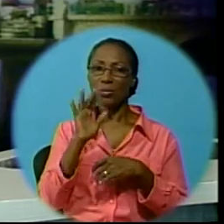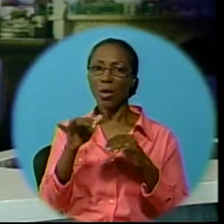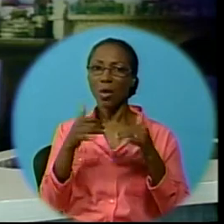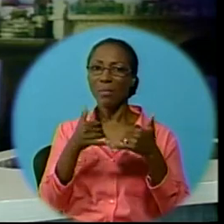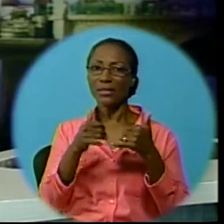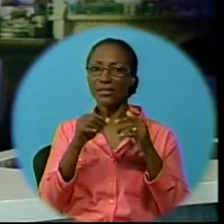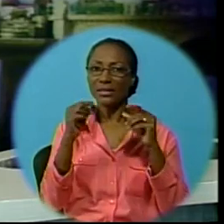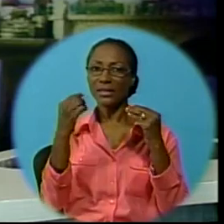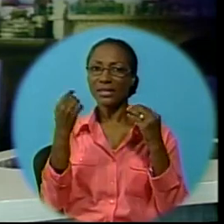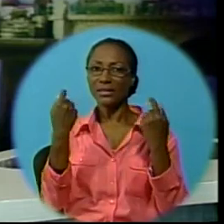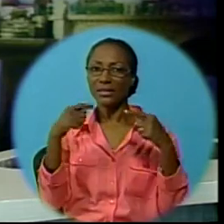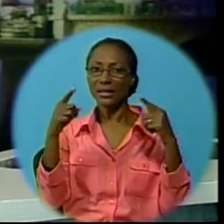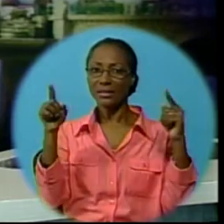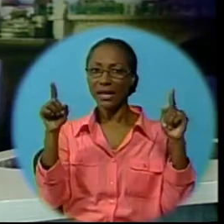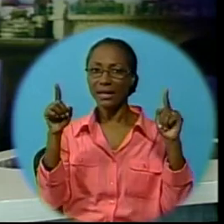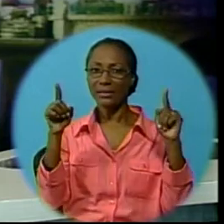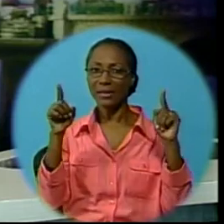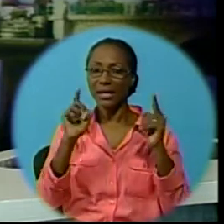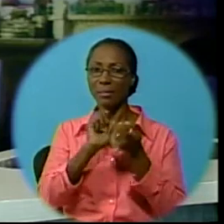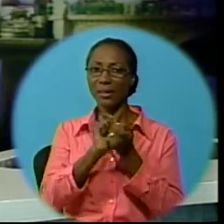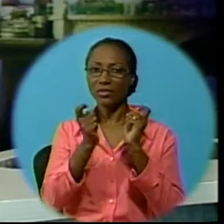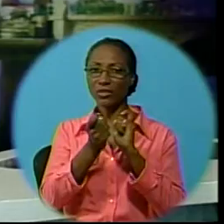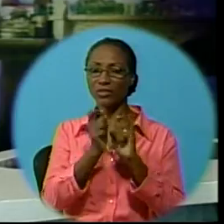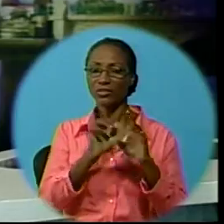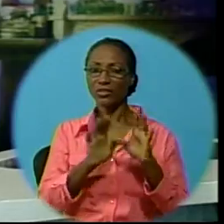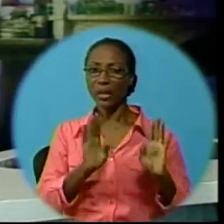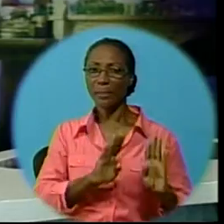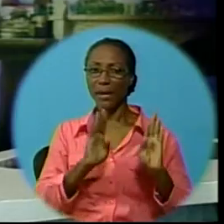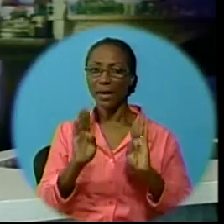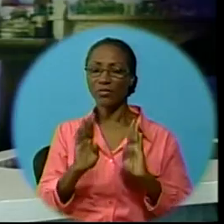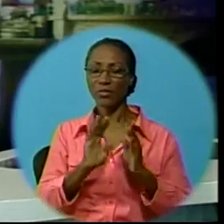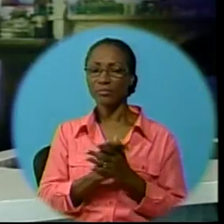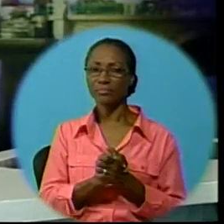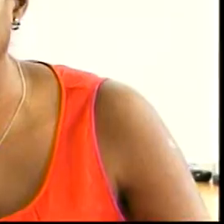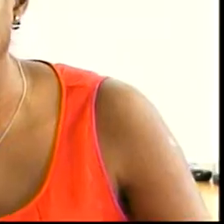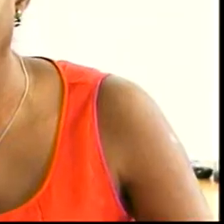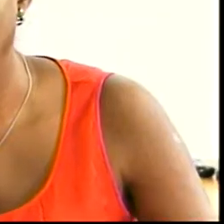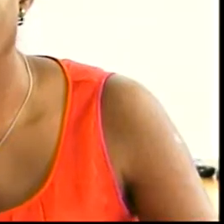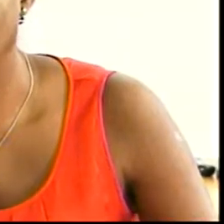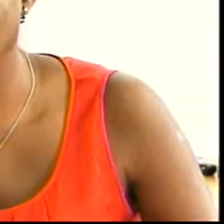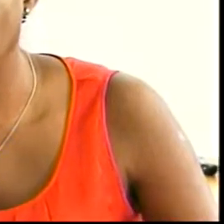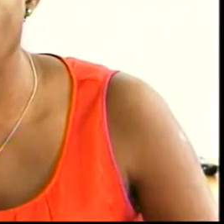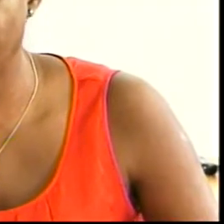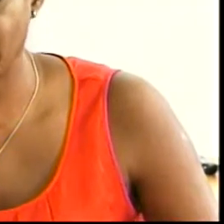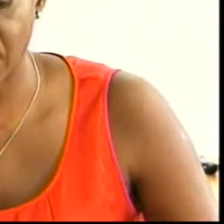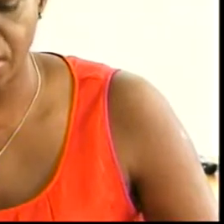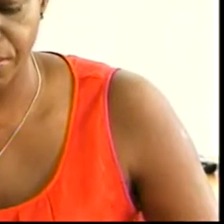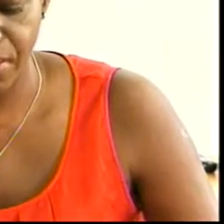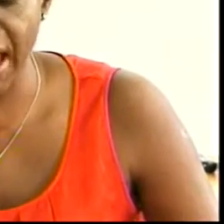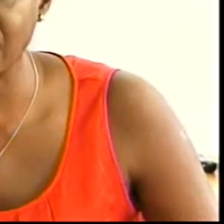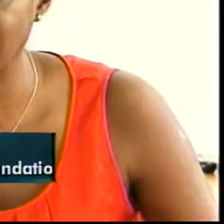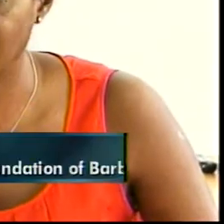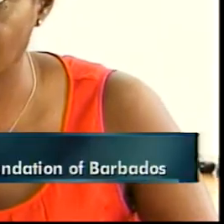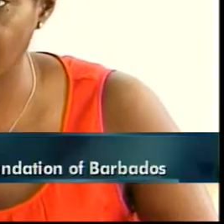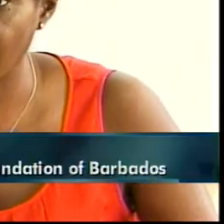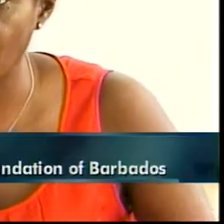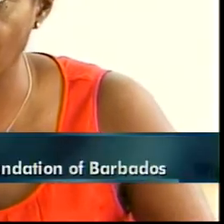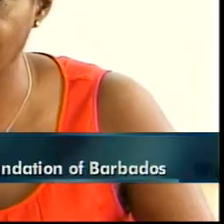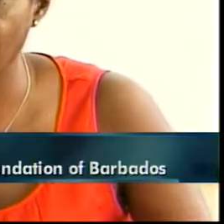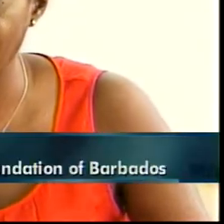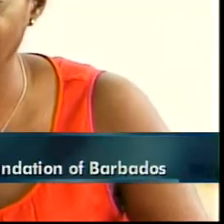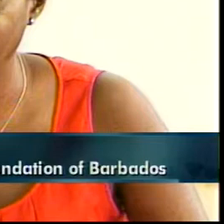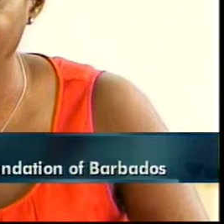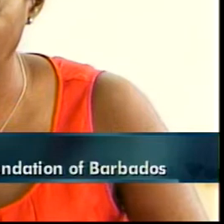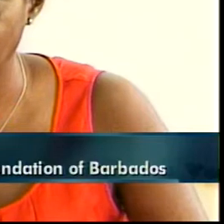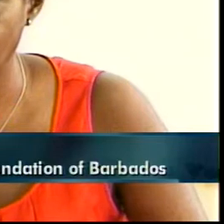by some key indicators and changes in behavior. Certainly for the athletes